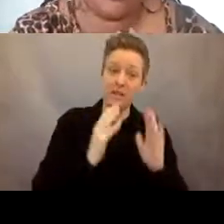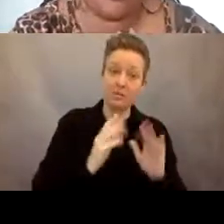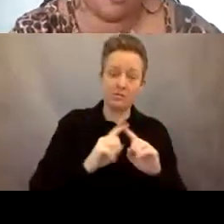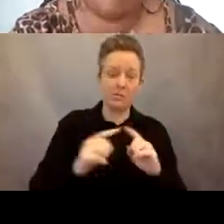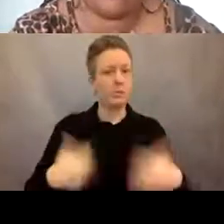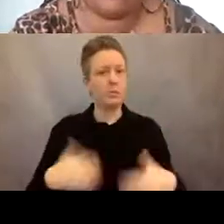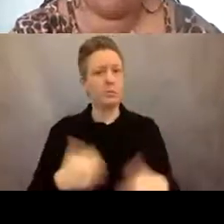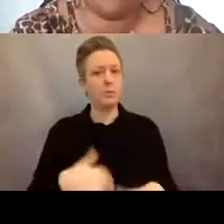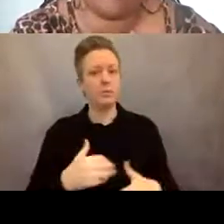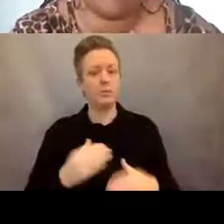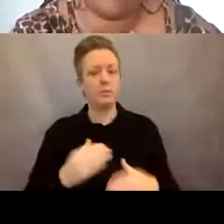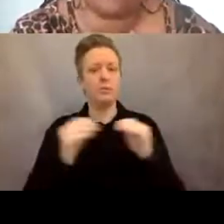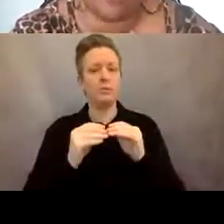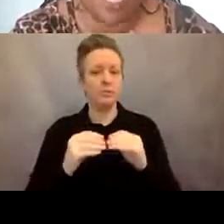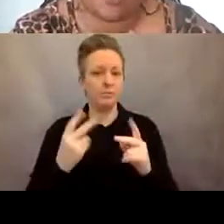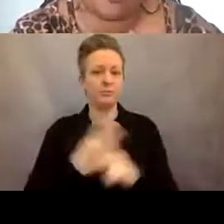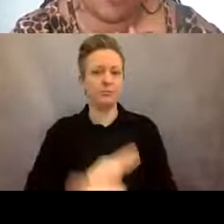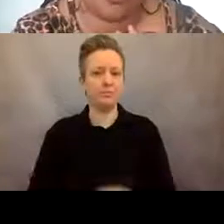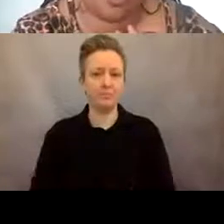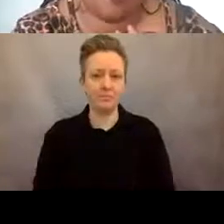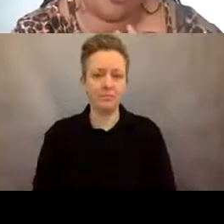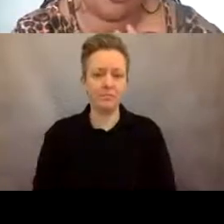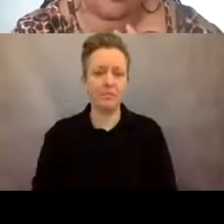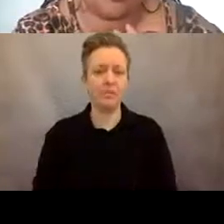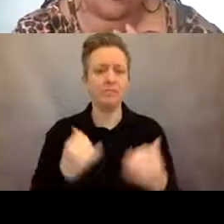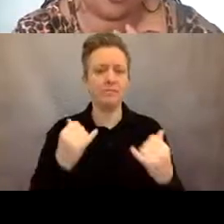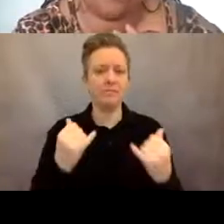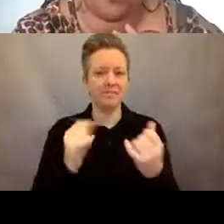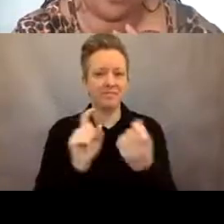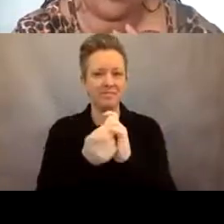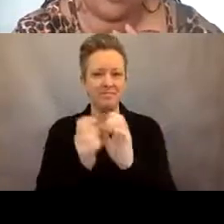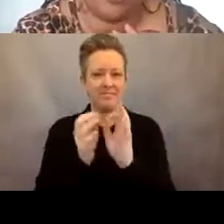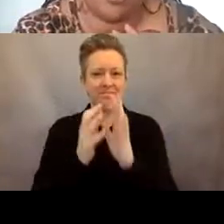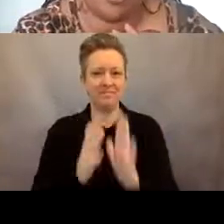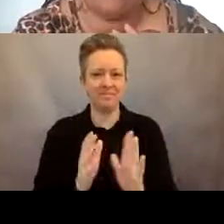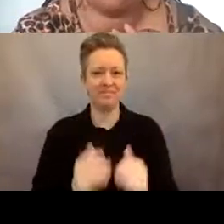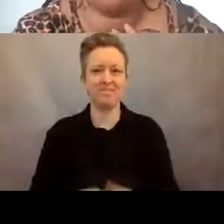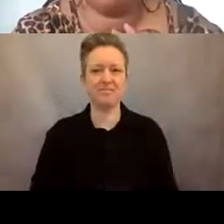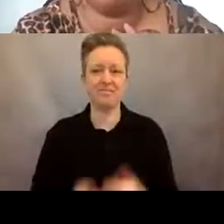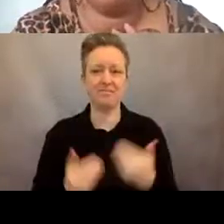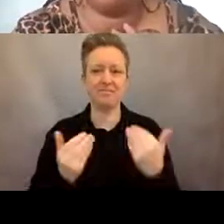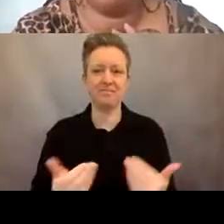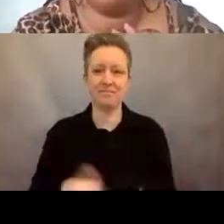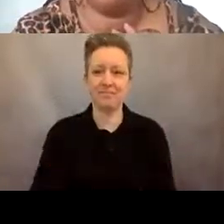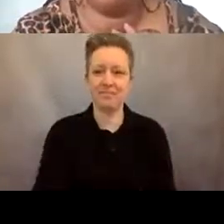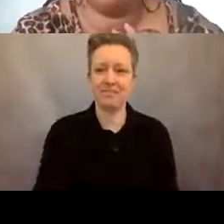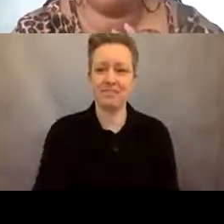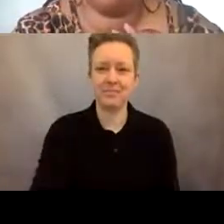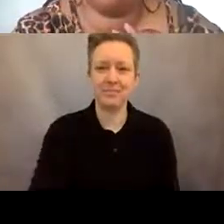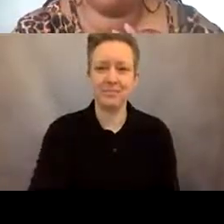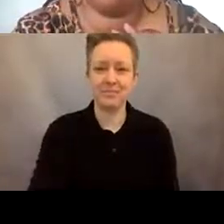housing. So another comment, some providers will lie to pressure a person to do what they want, to do